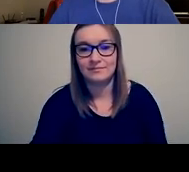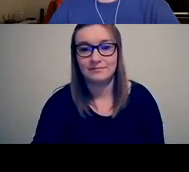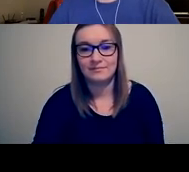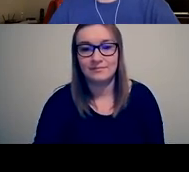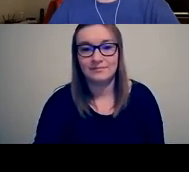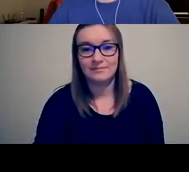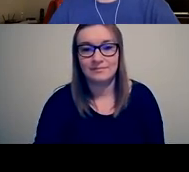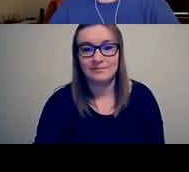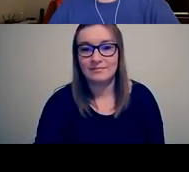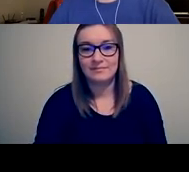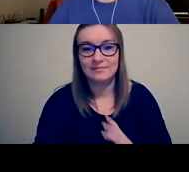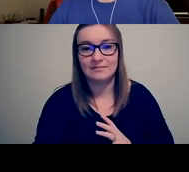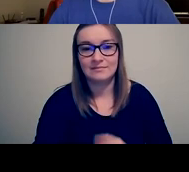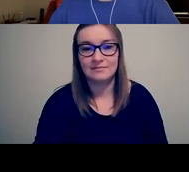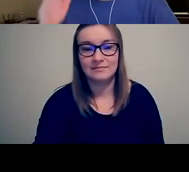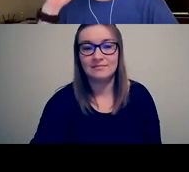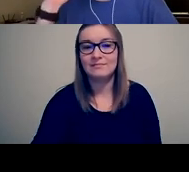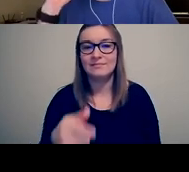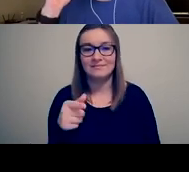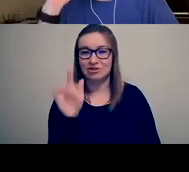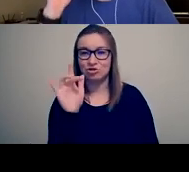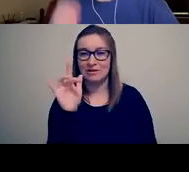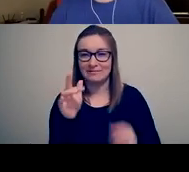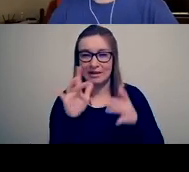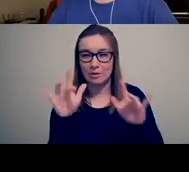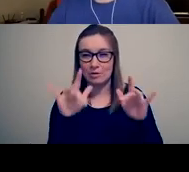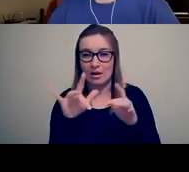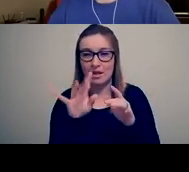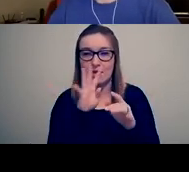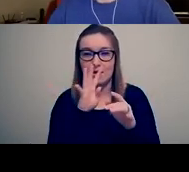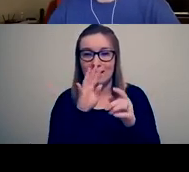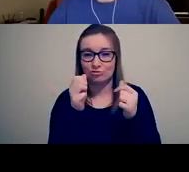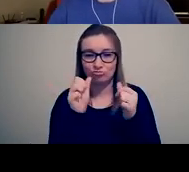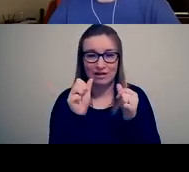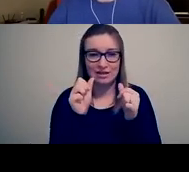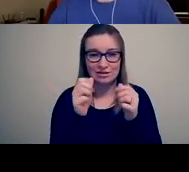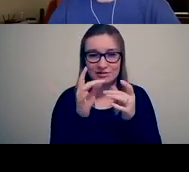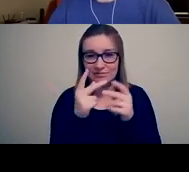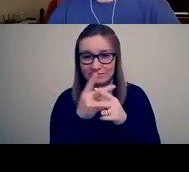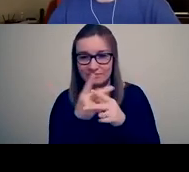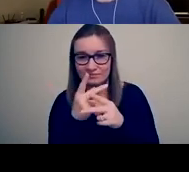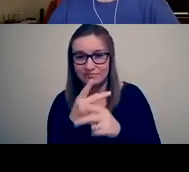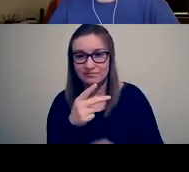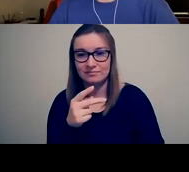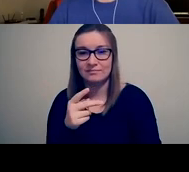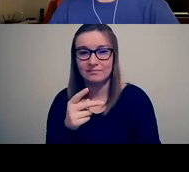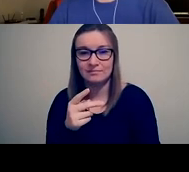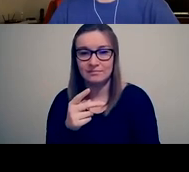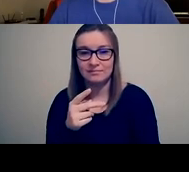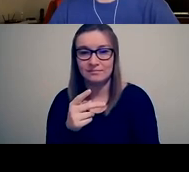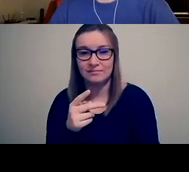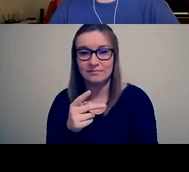link. Features and benefits. I'm trying to find out where. Bars demo heading level 1. When you click. Where on was the sort thing, Chris? No,